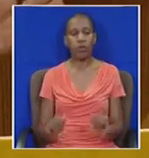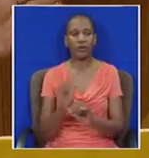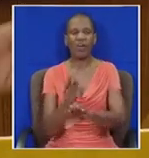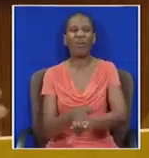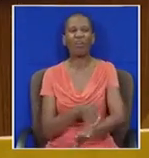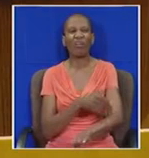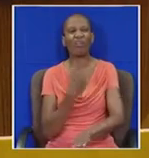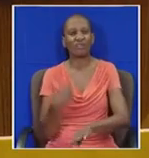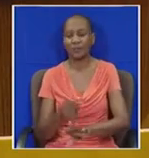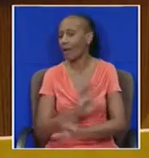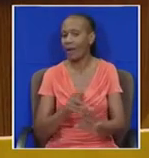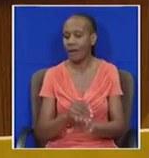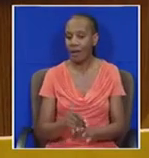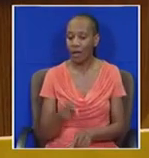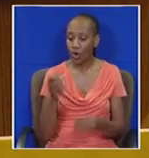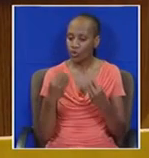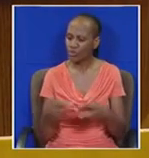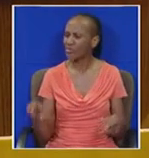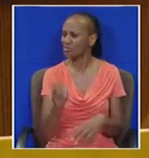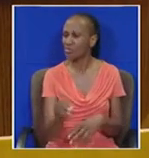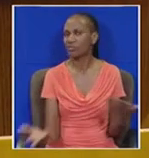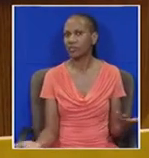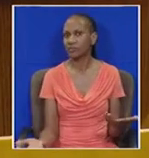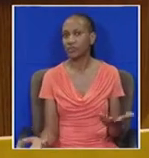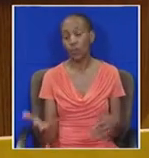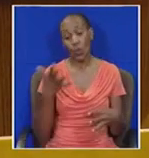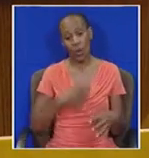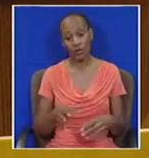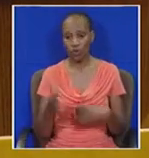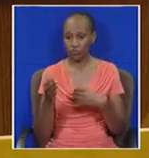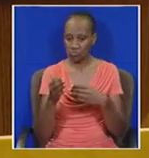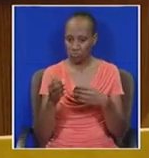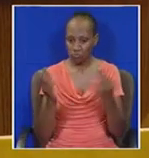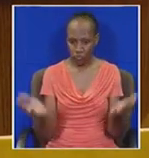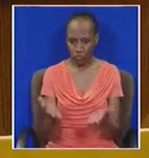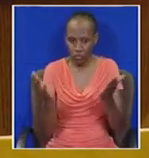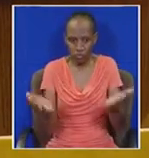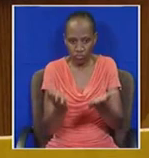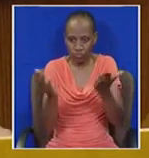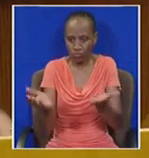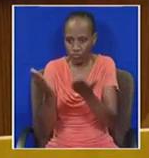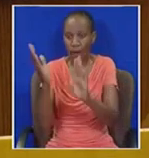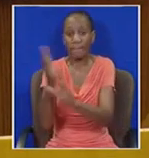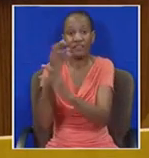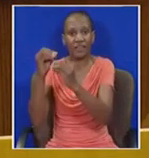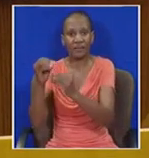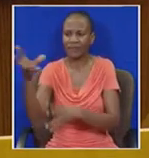here. So we need to set up that synergy and encourage the private